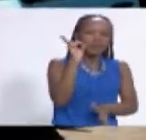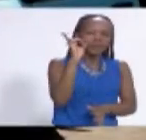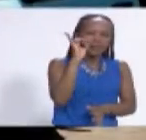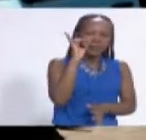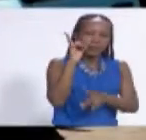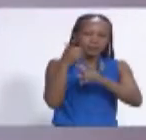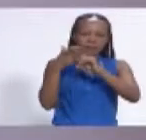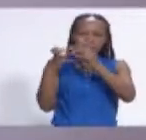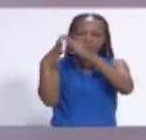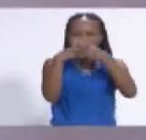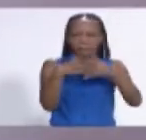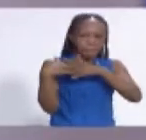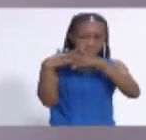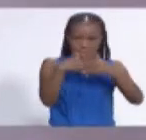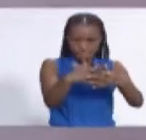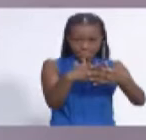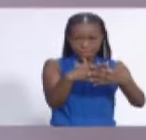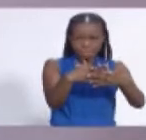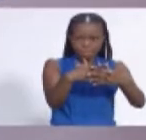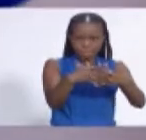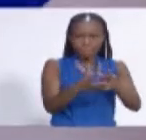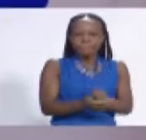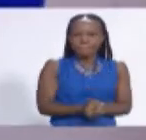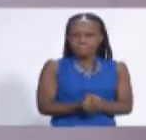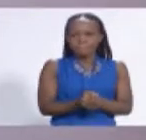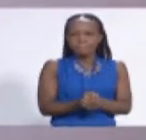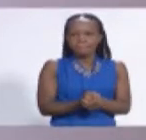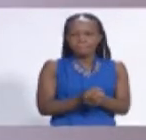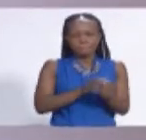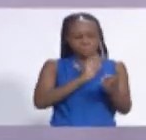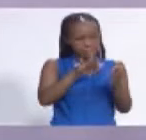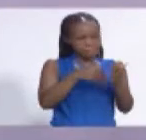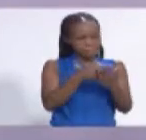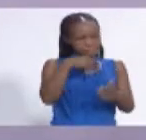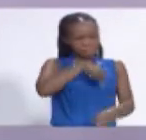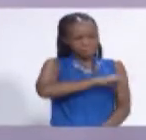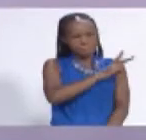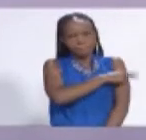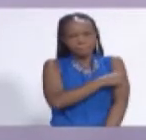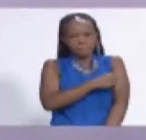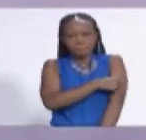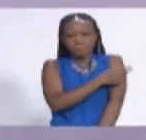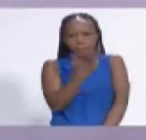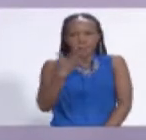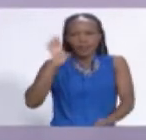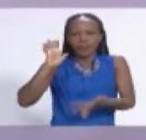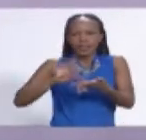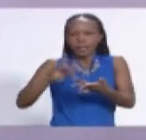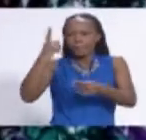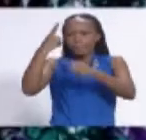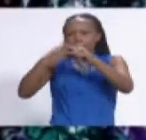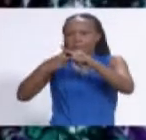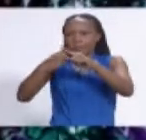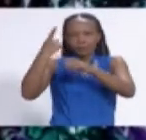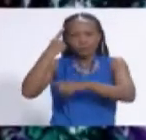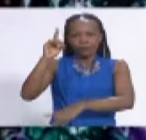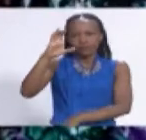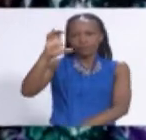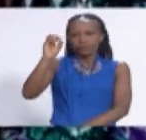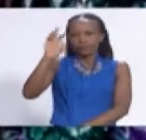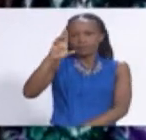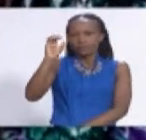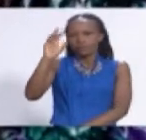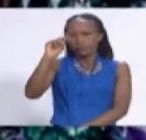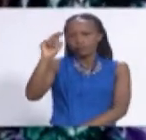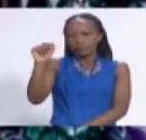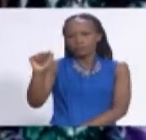According to the government, the woman fell ill and took herself to the hospital where she tested positive for coronavirus. That the Ministry